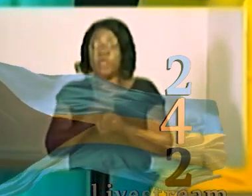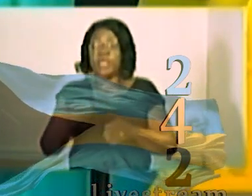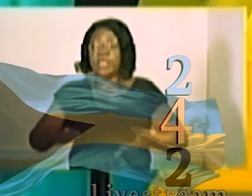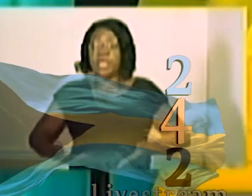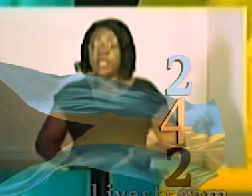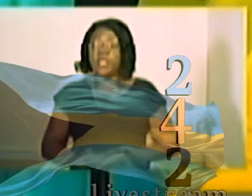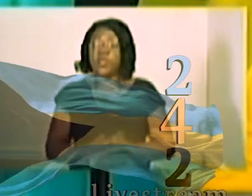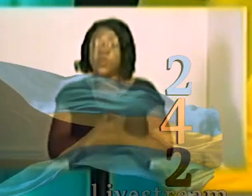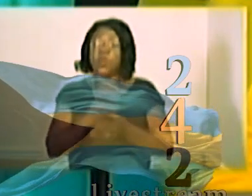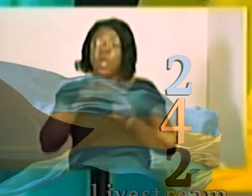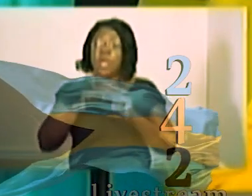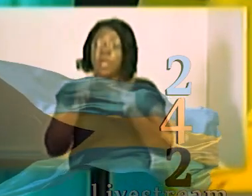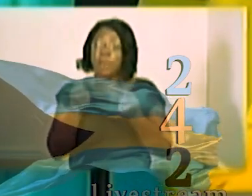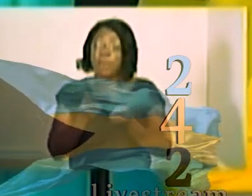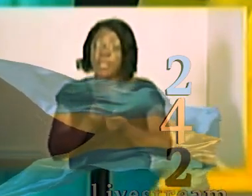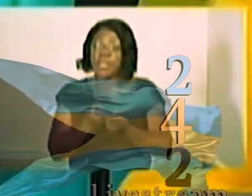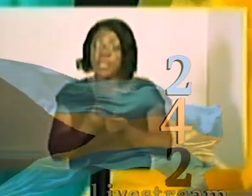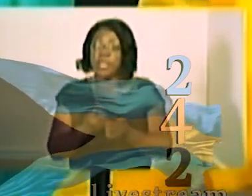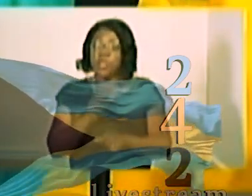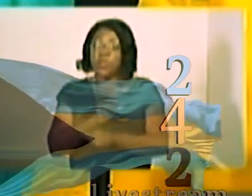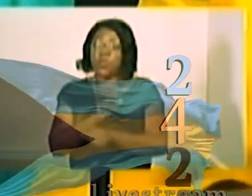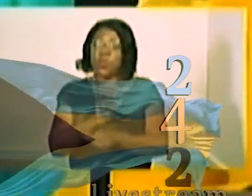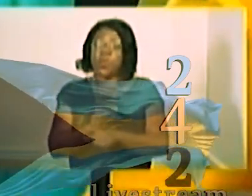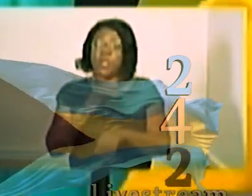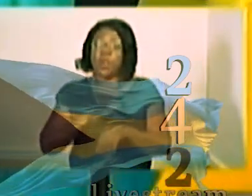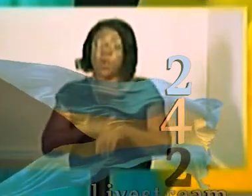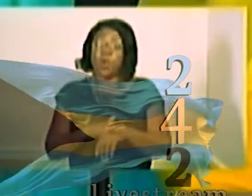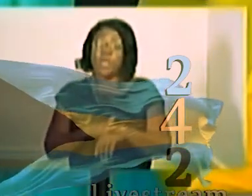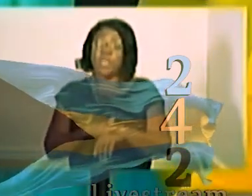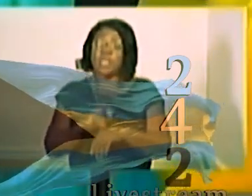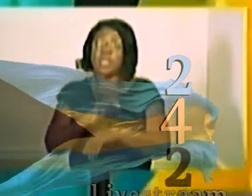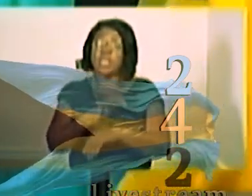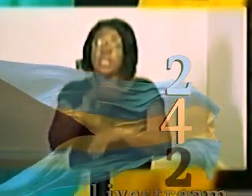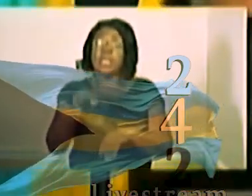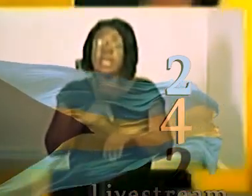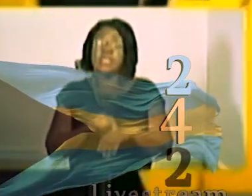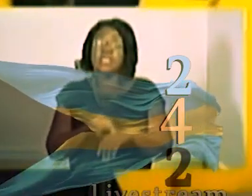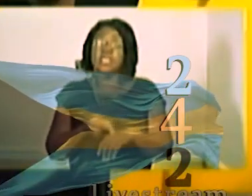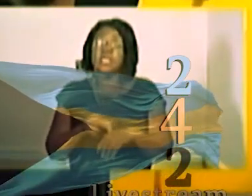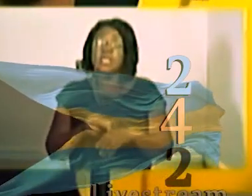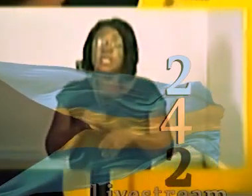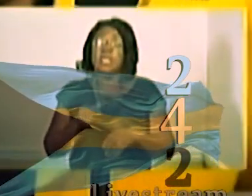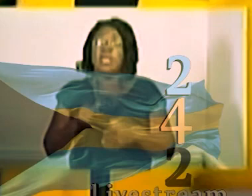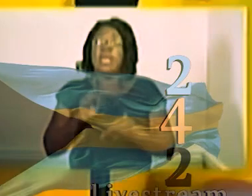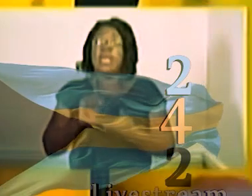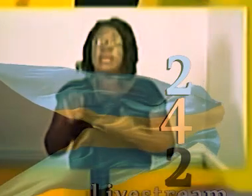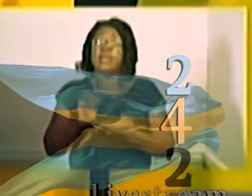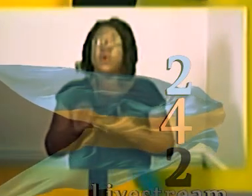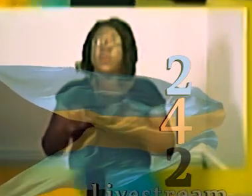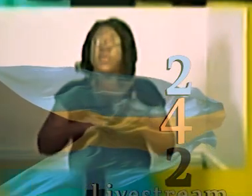the national development plan is there with economic solutions that can be implemented quickly?